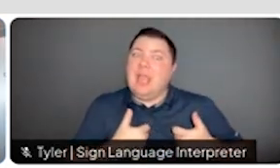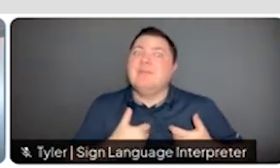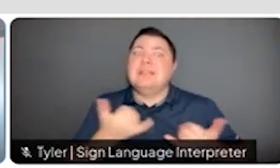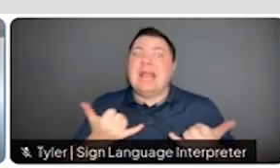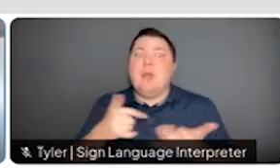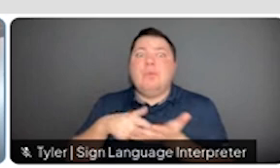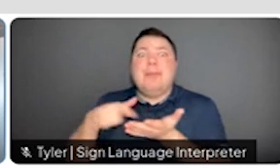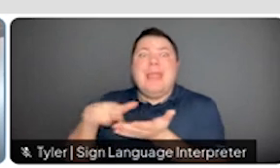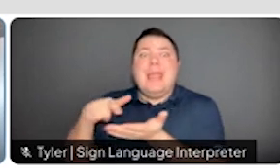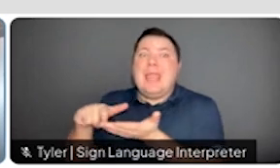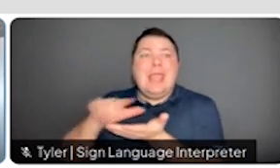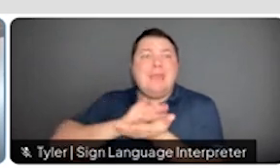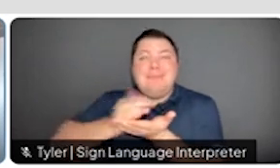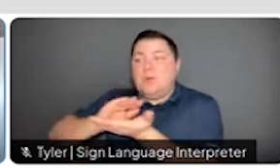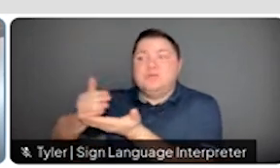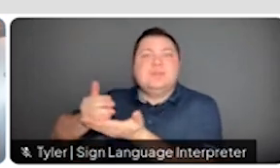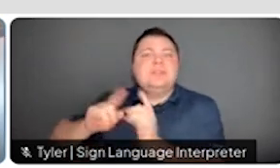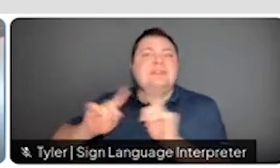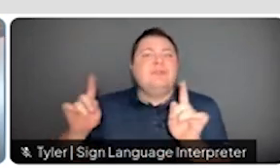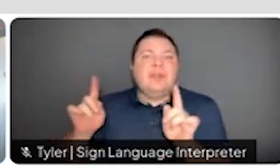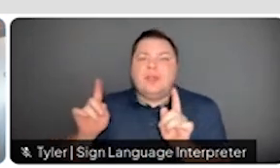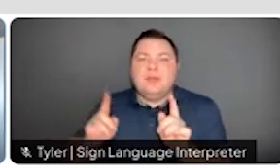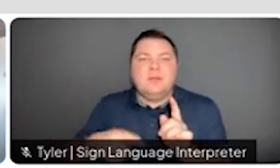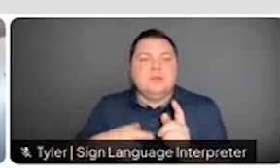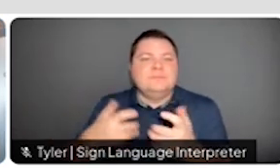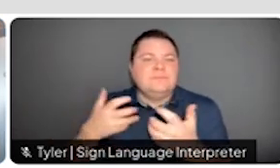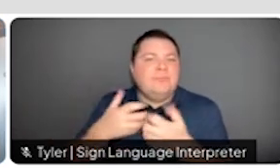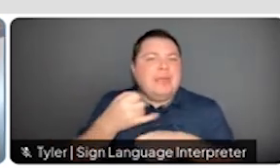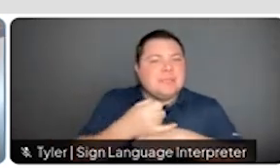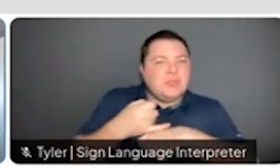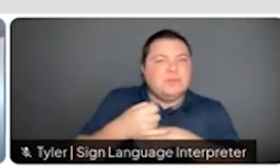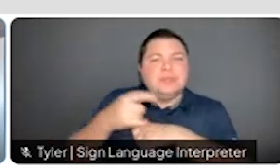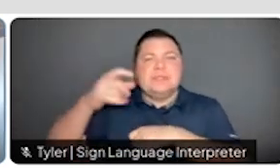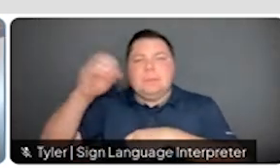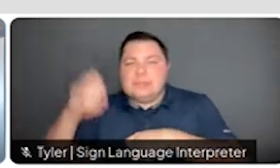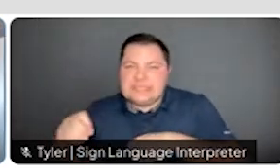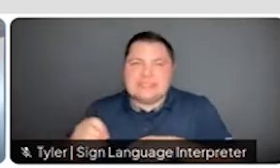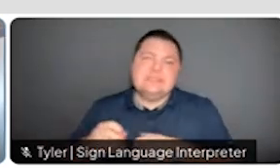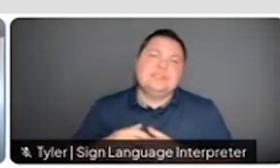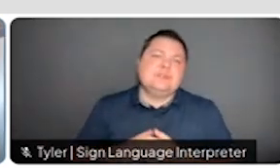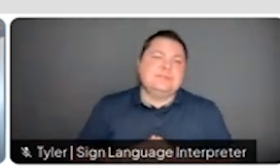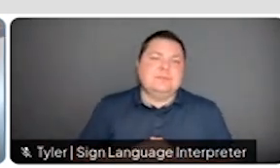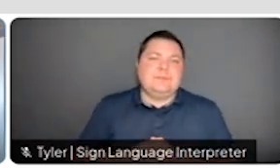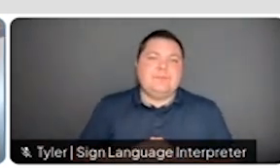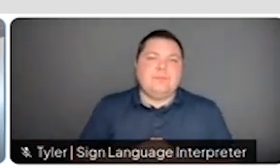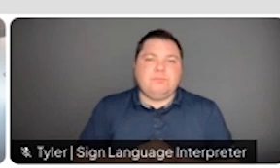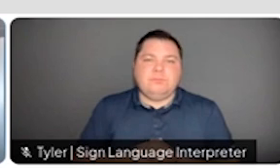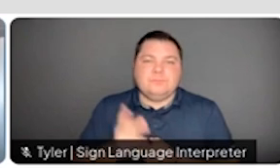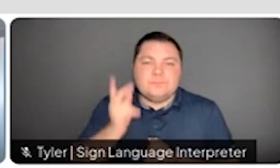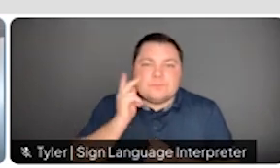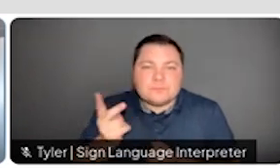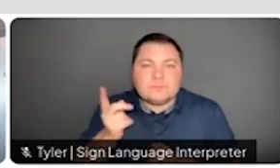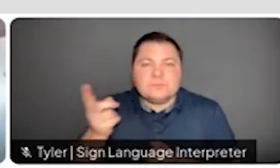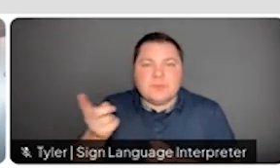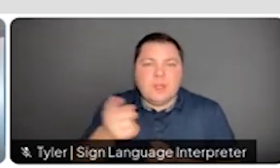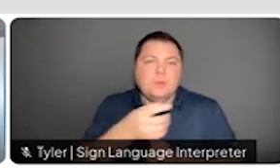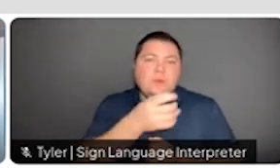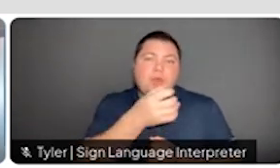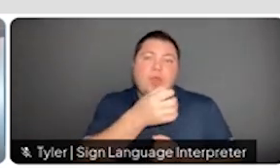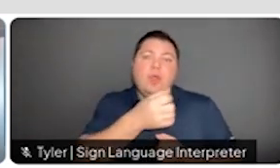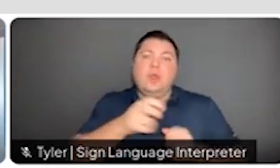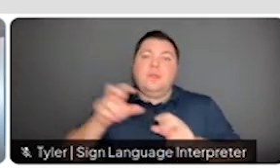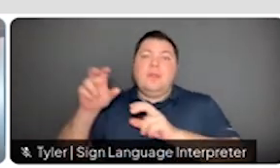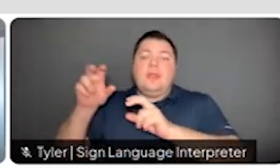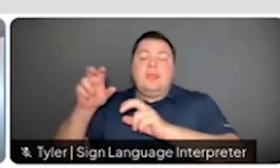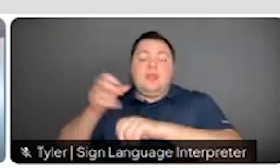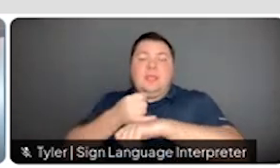change along with outstanding interest and, of course, percentages. You can once again see the holder level and interest level payout, and you can